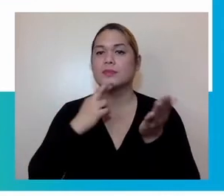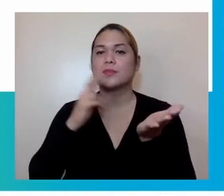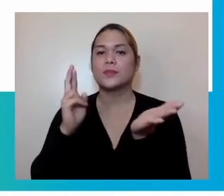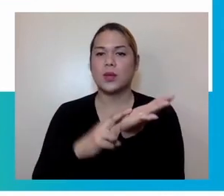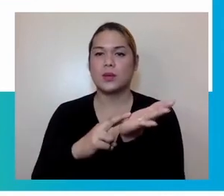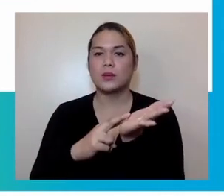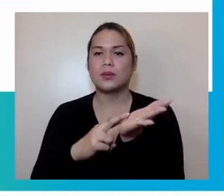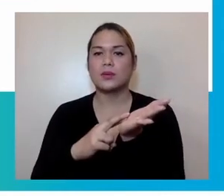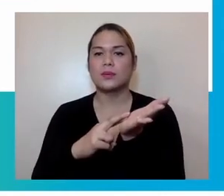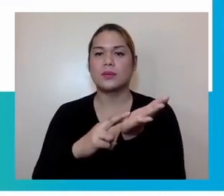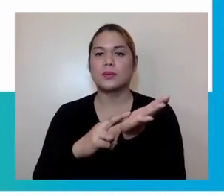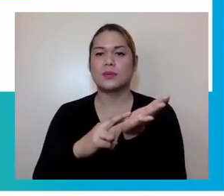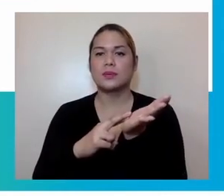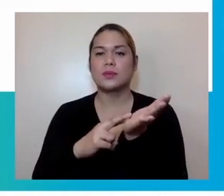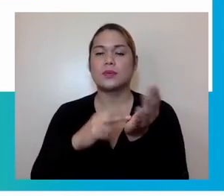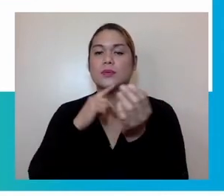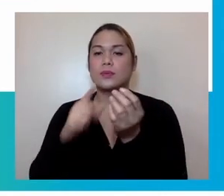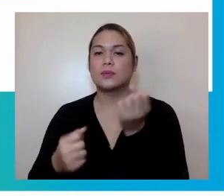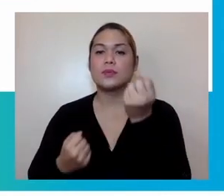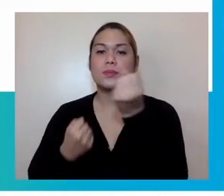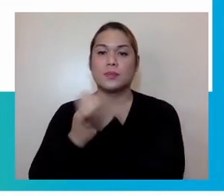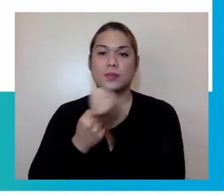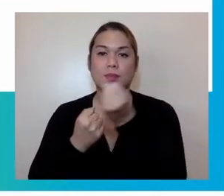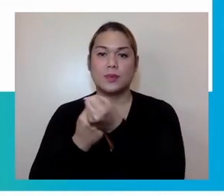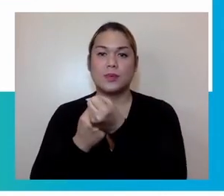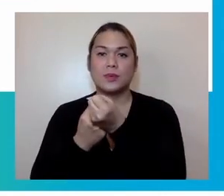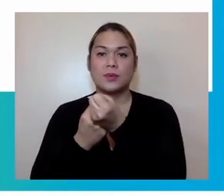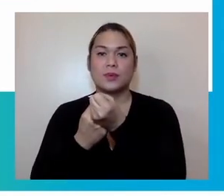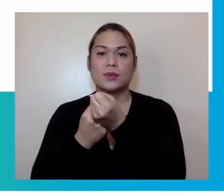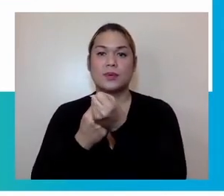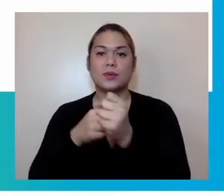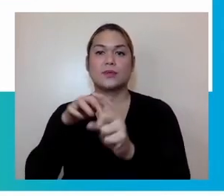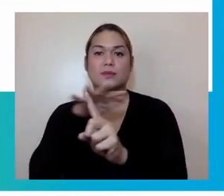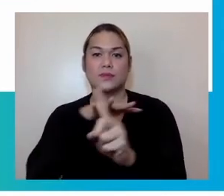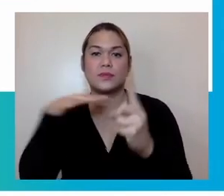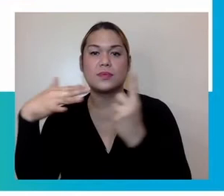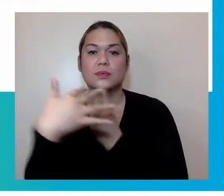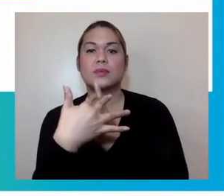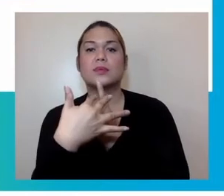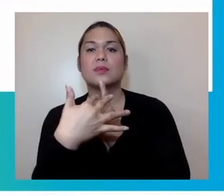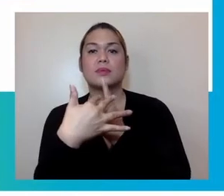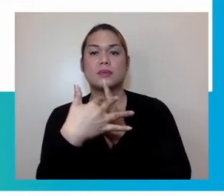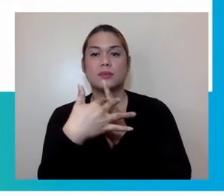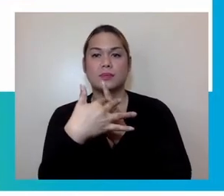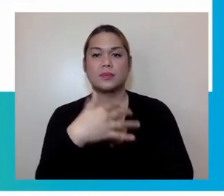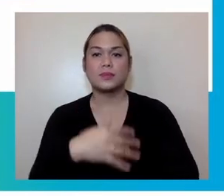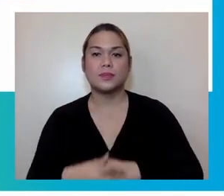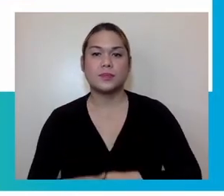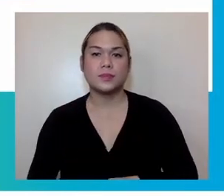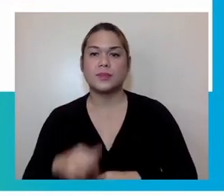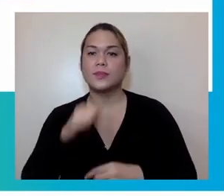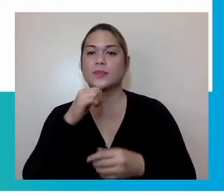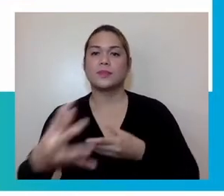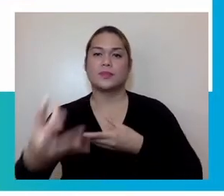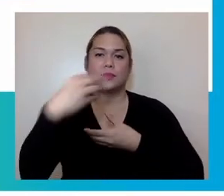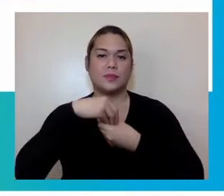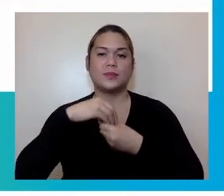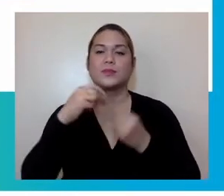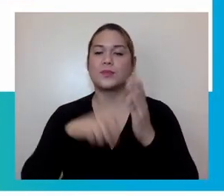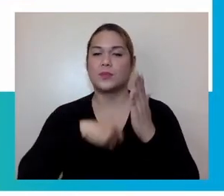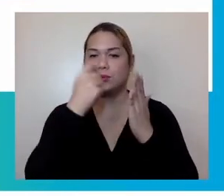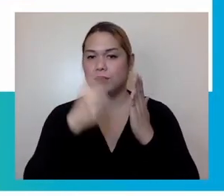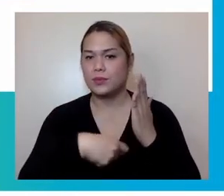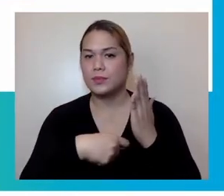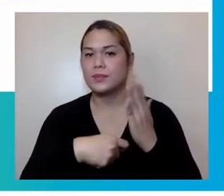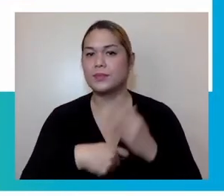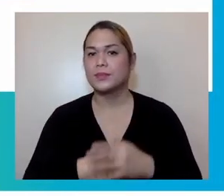really beyond the project. And that's why I personally find it very, very important for the